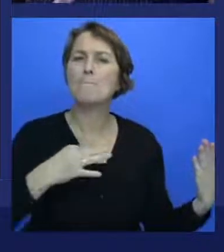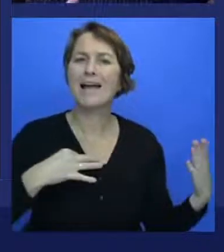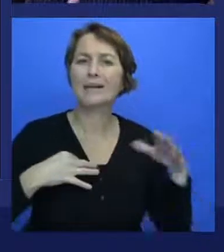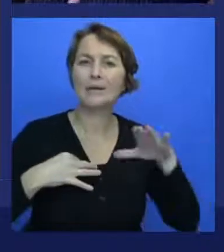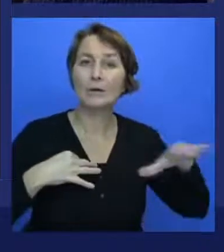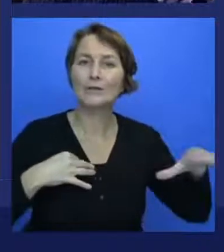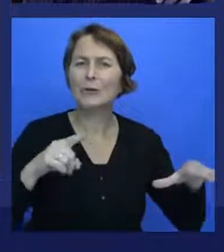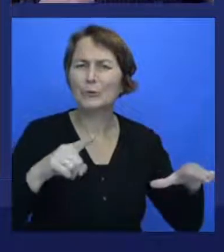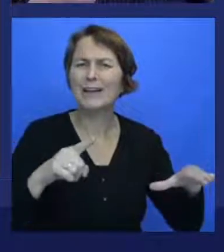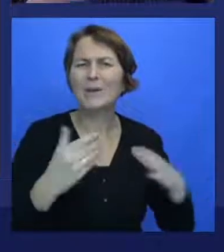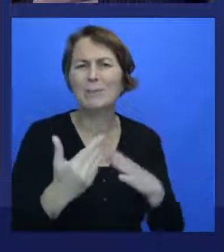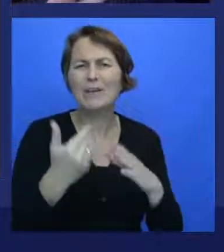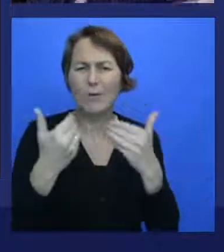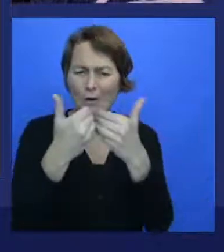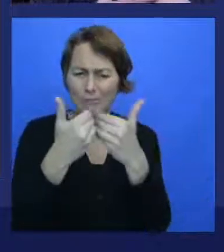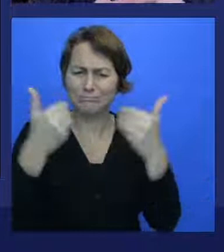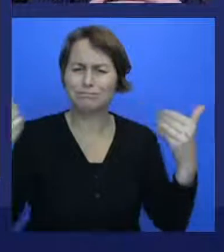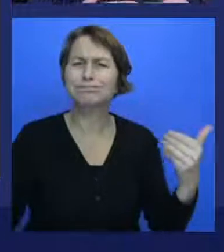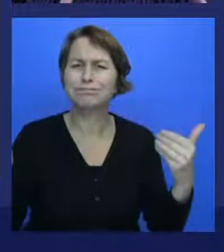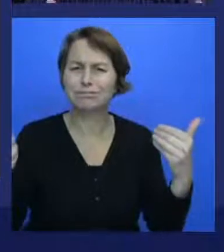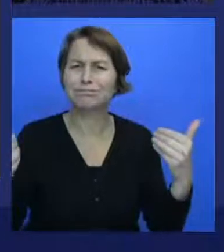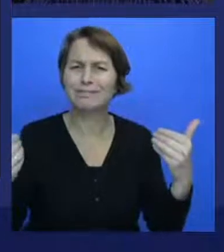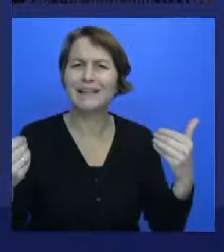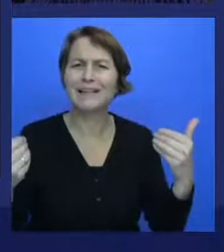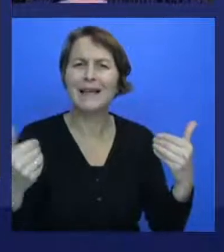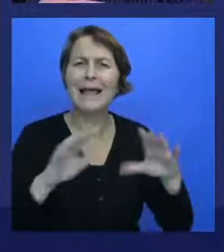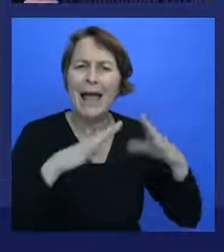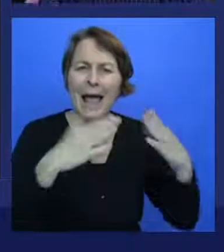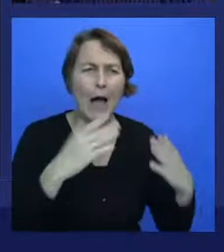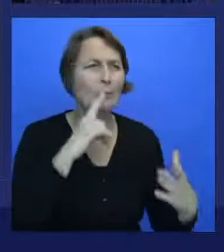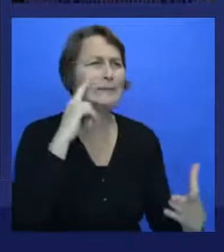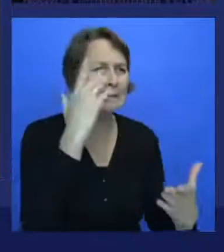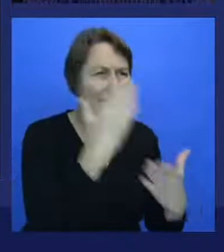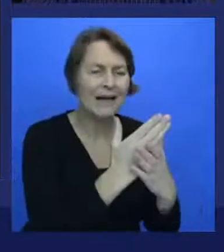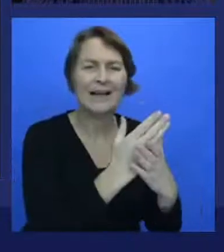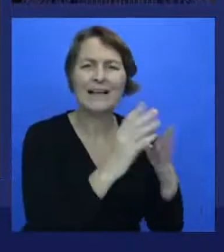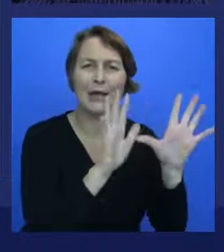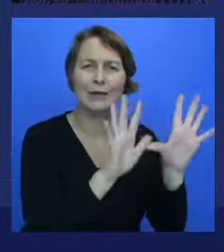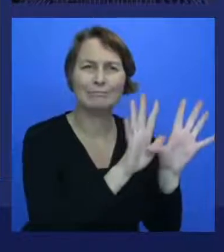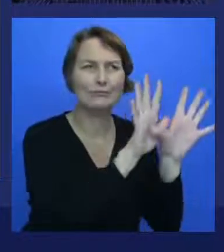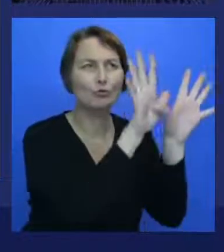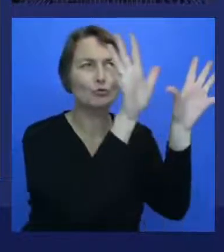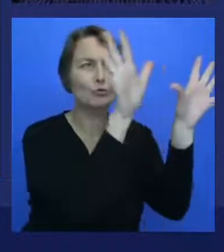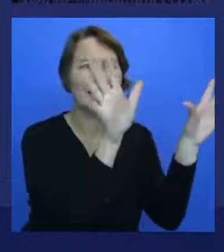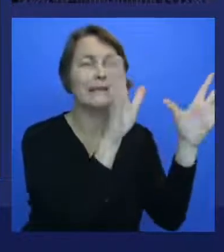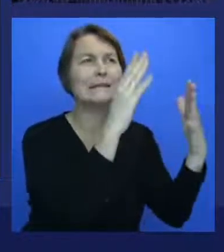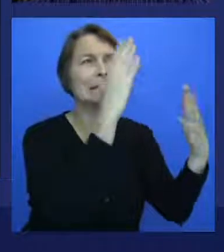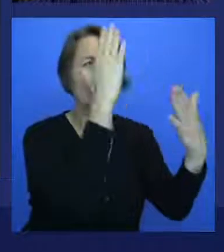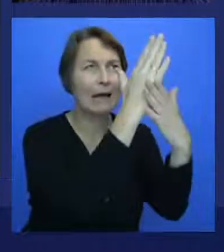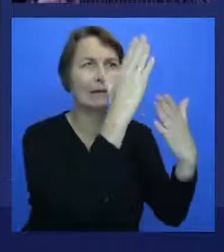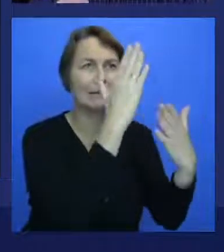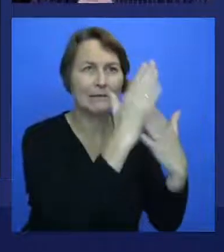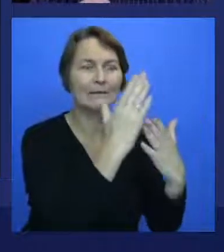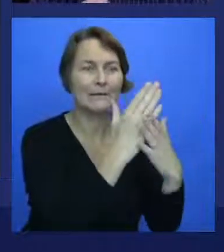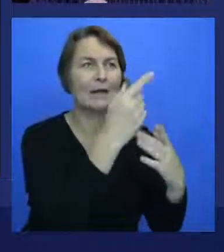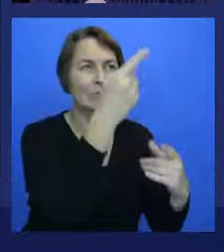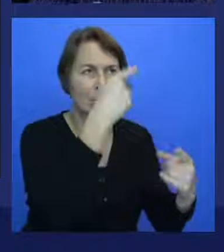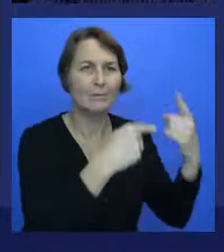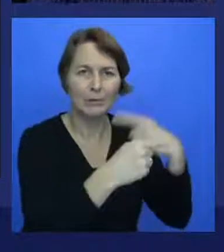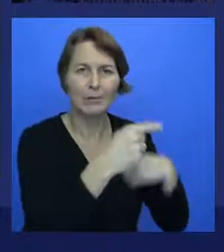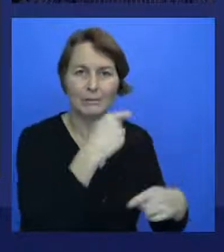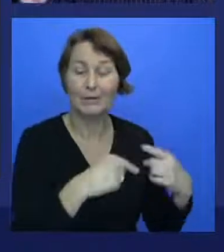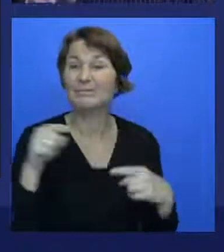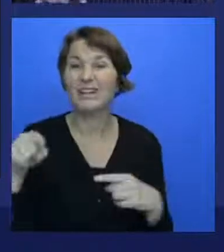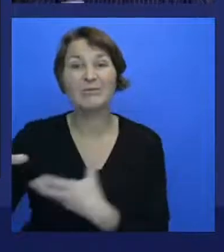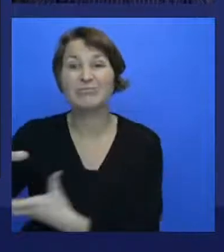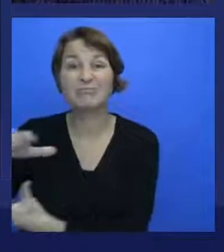much the decision tree models, and they've really stretched that model to the lengths they possibly can. Let's change gears and